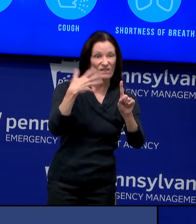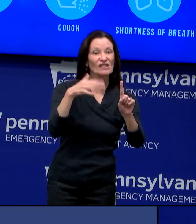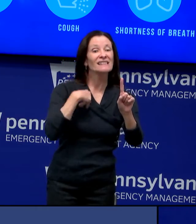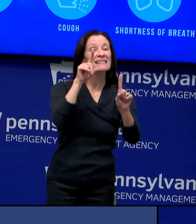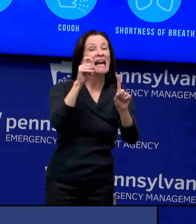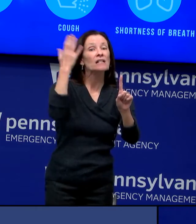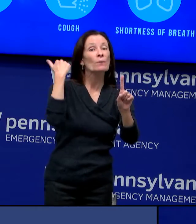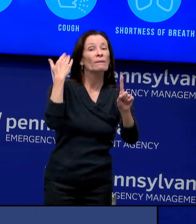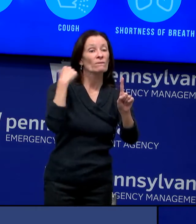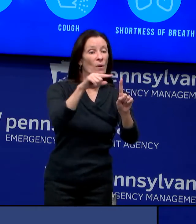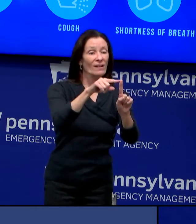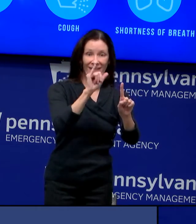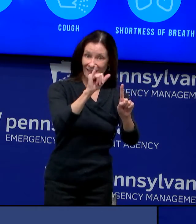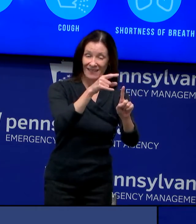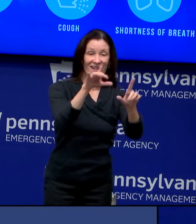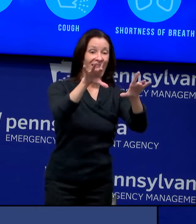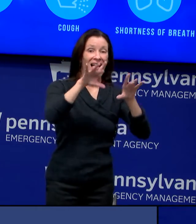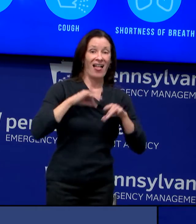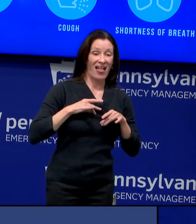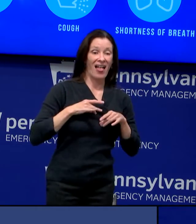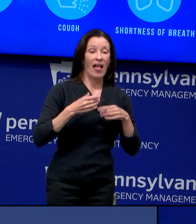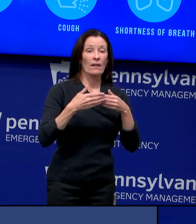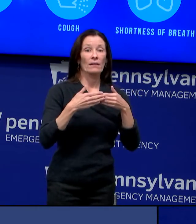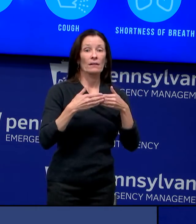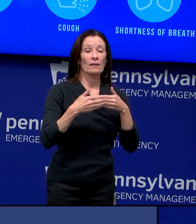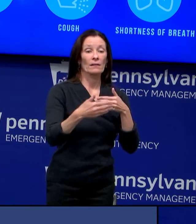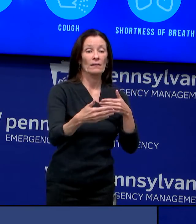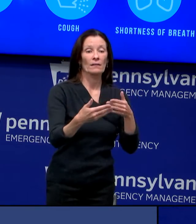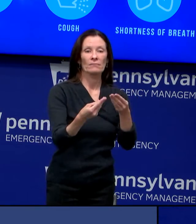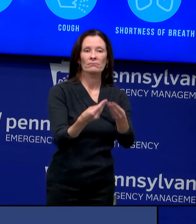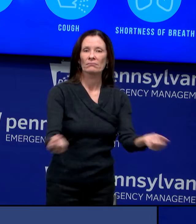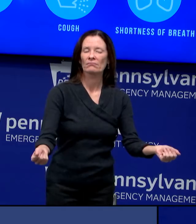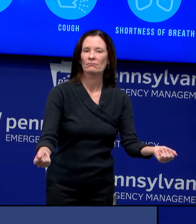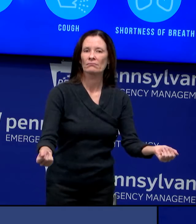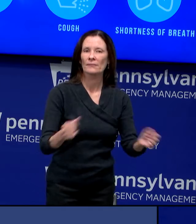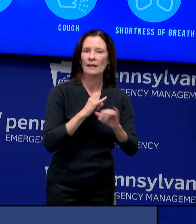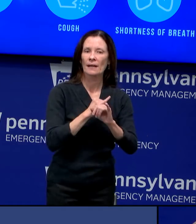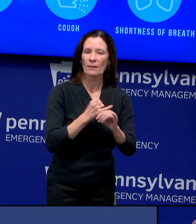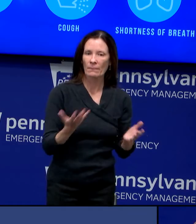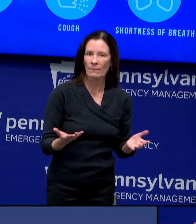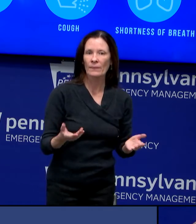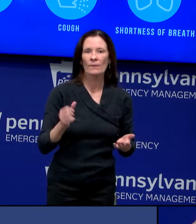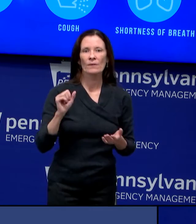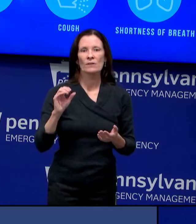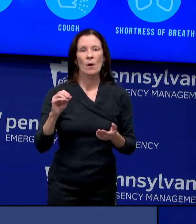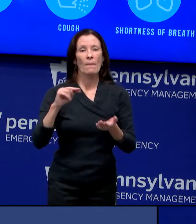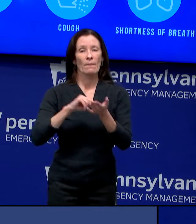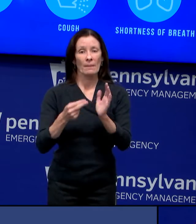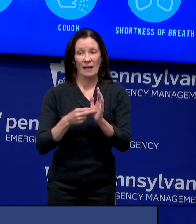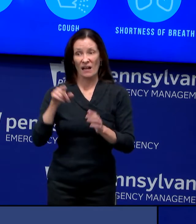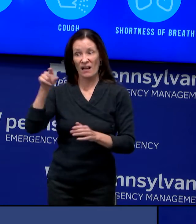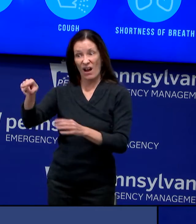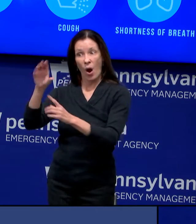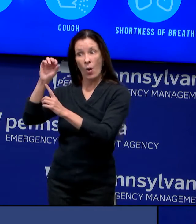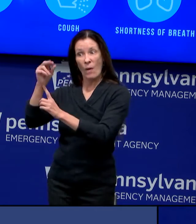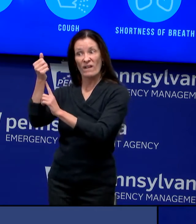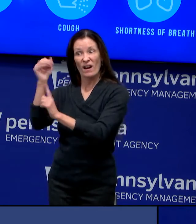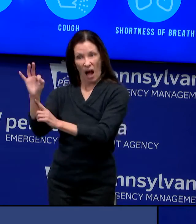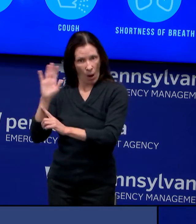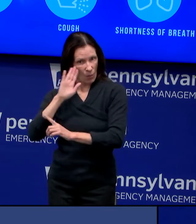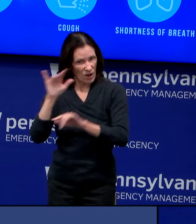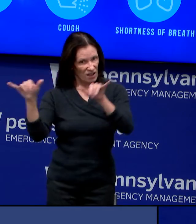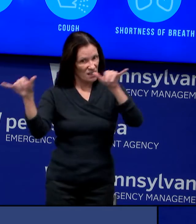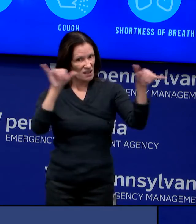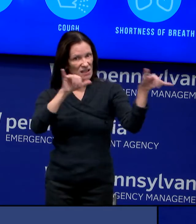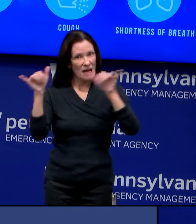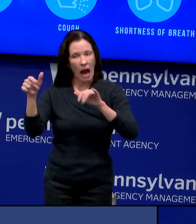Probably they're going to be somewhat partially effective. And then the other issue will be how long-lived it is. So the utility of the antibody testing